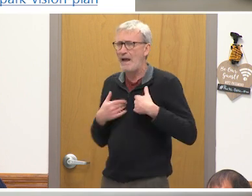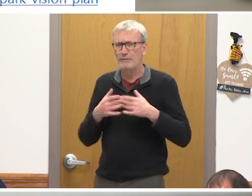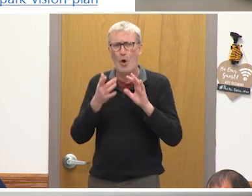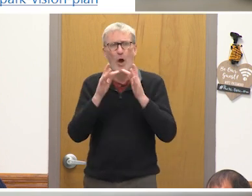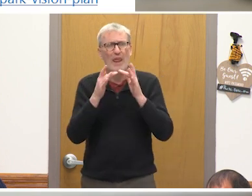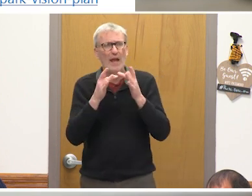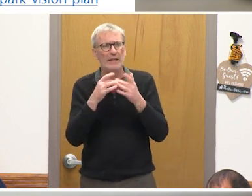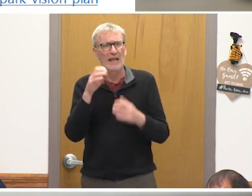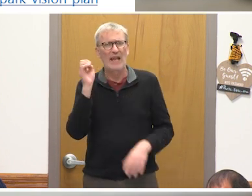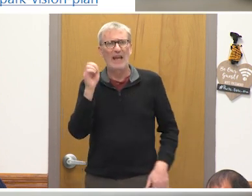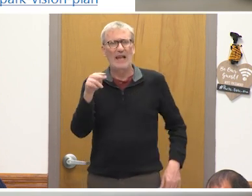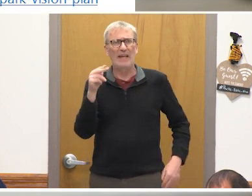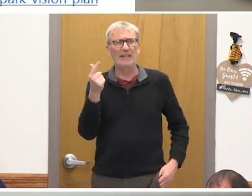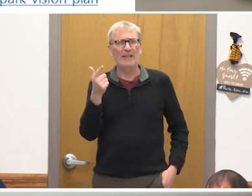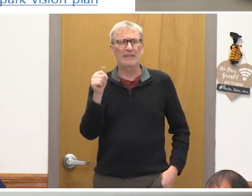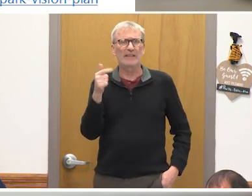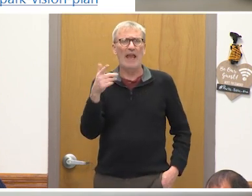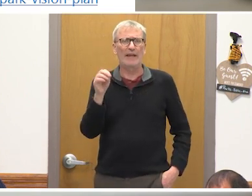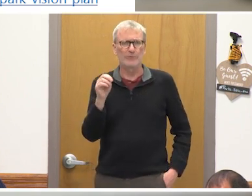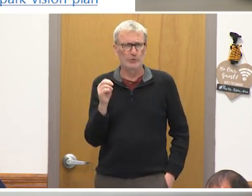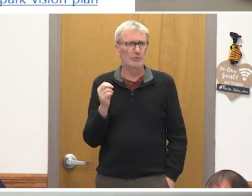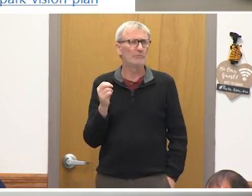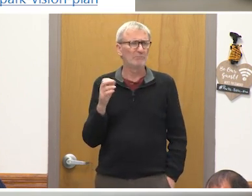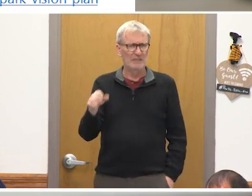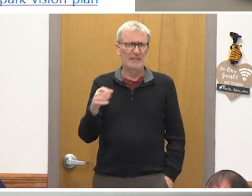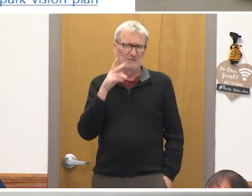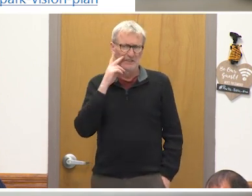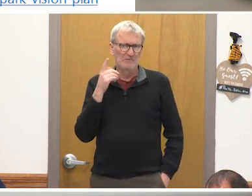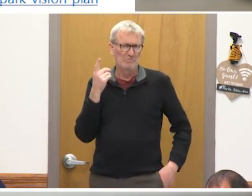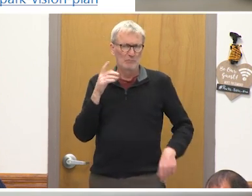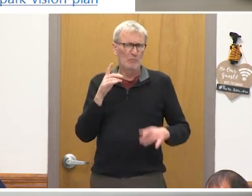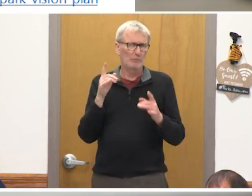the Baxter Park Improvement Project if you want to learn more about that.